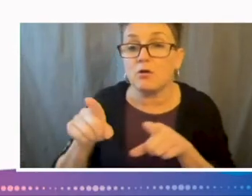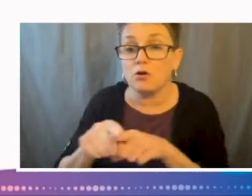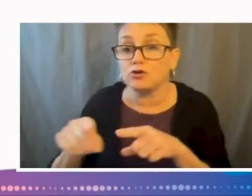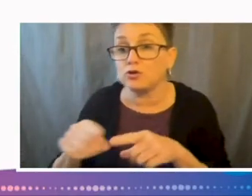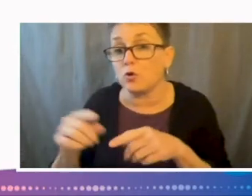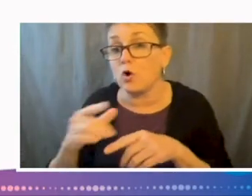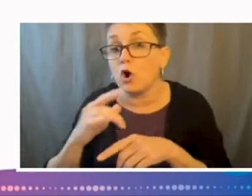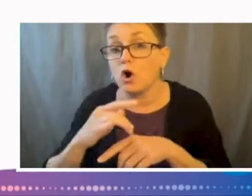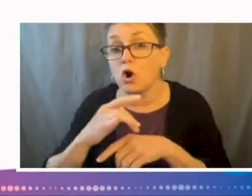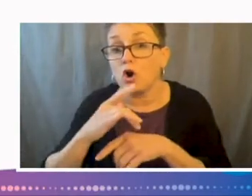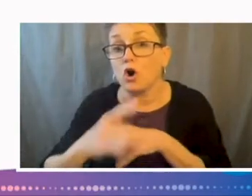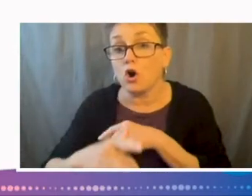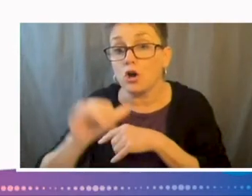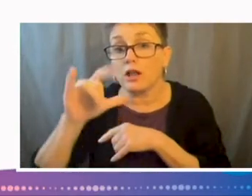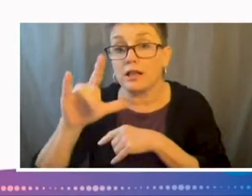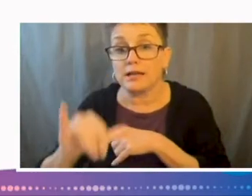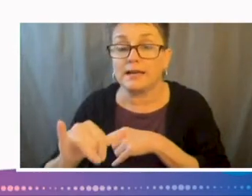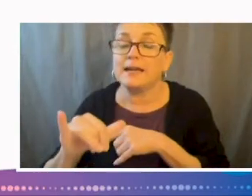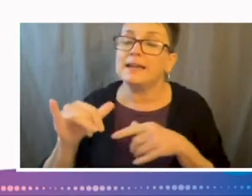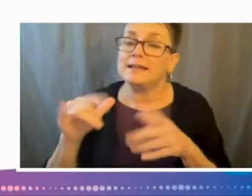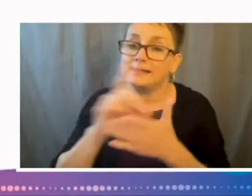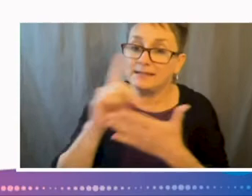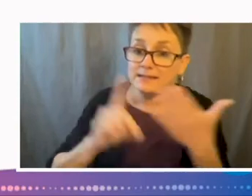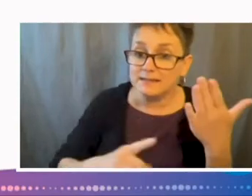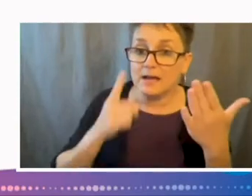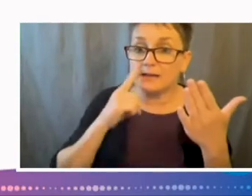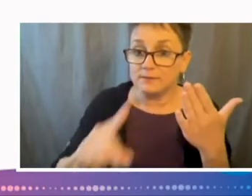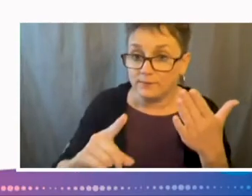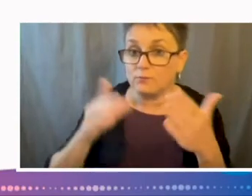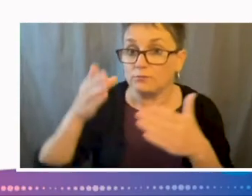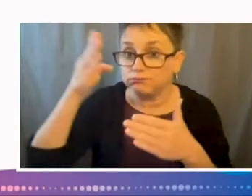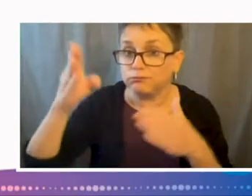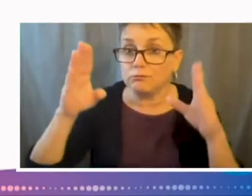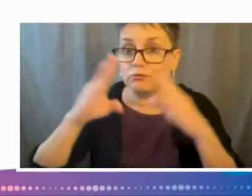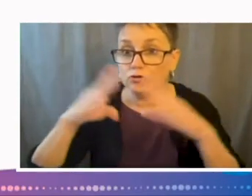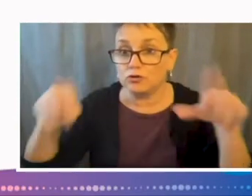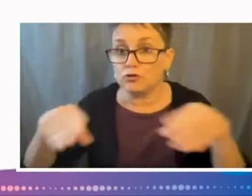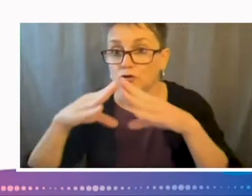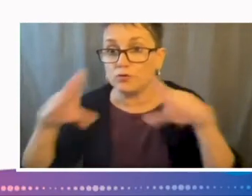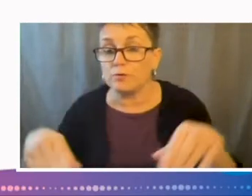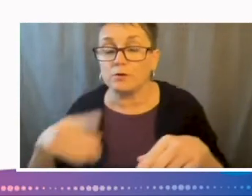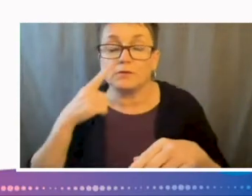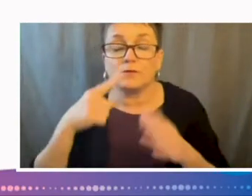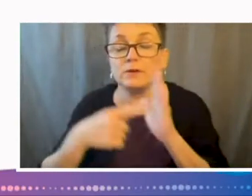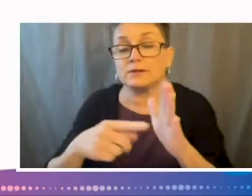major terminals and intermodal facilities such as New York Penn Station and Hoboken Terminal.